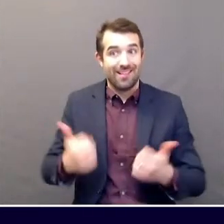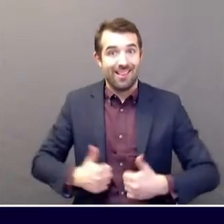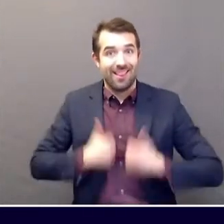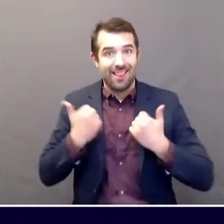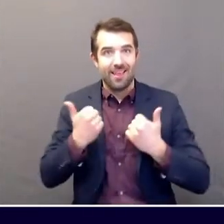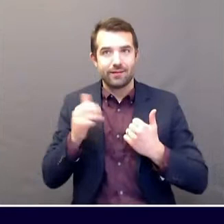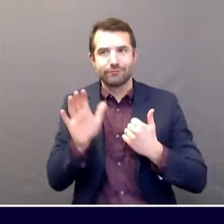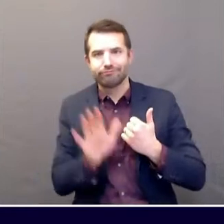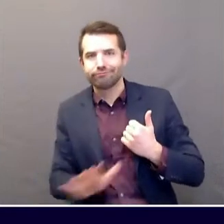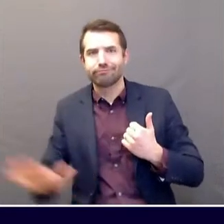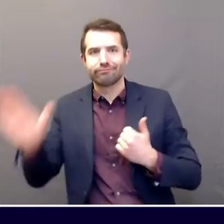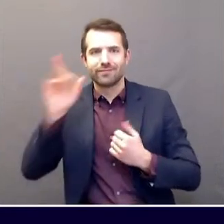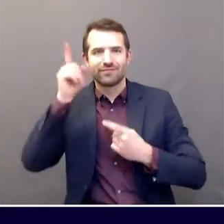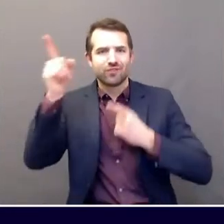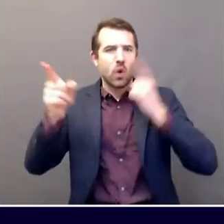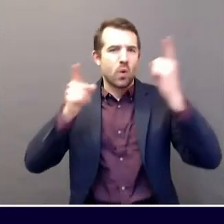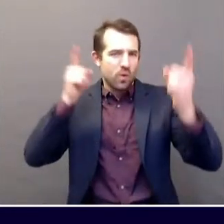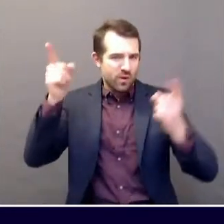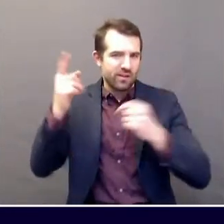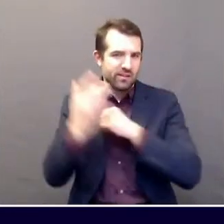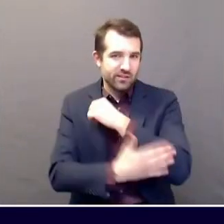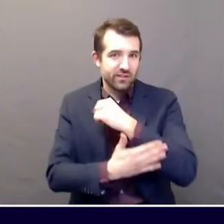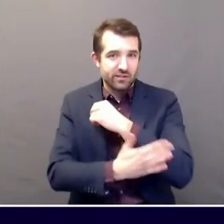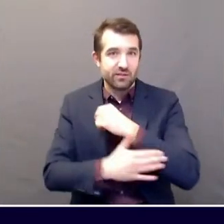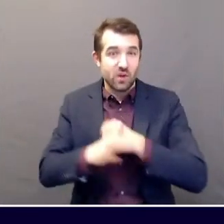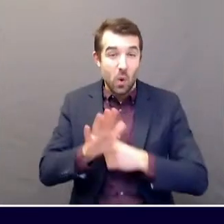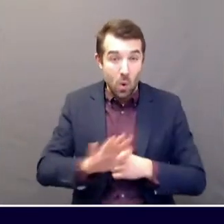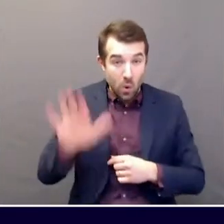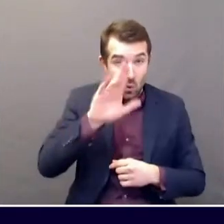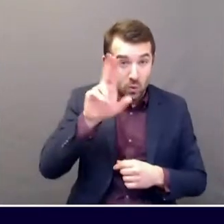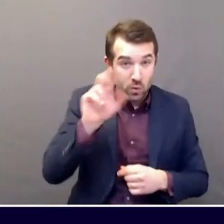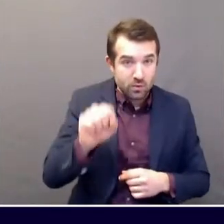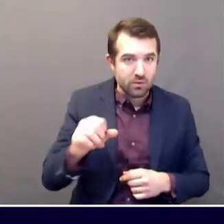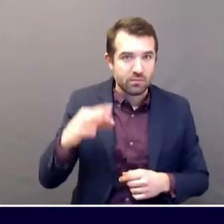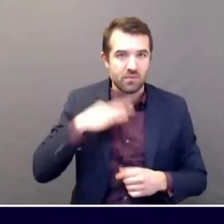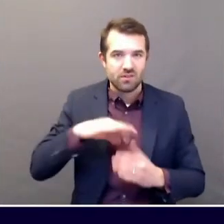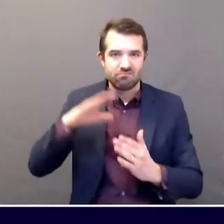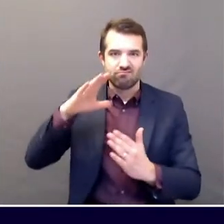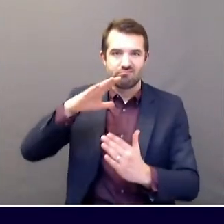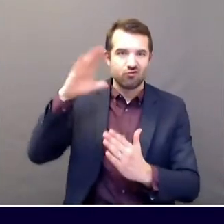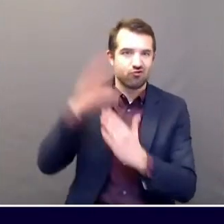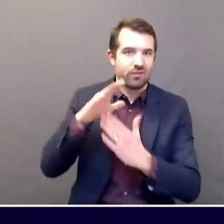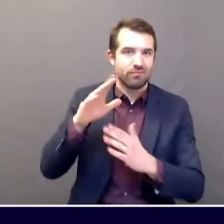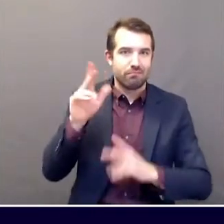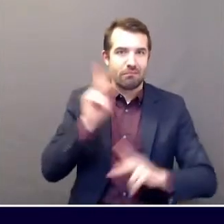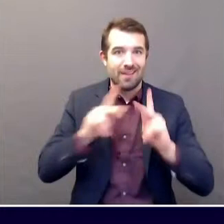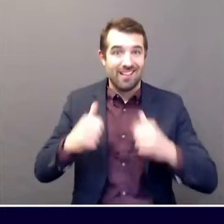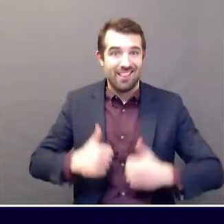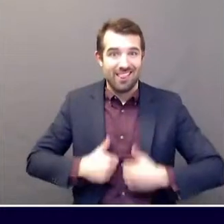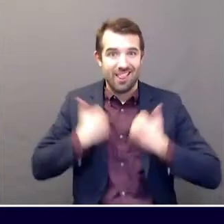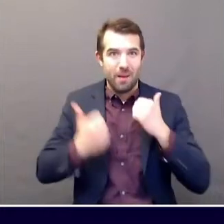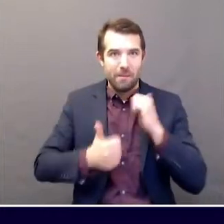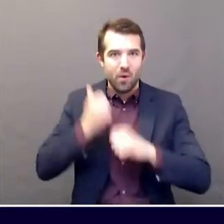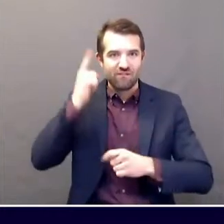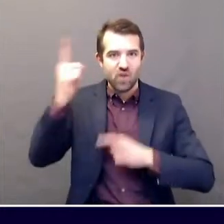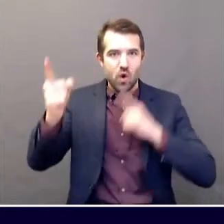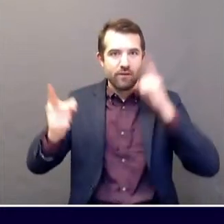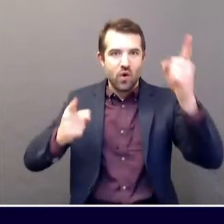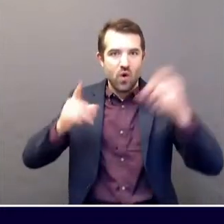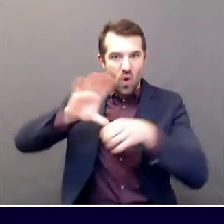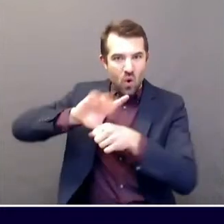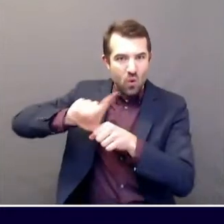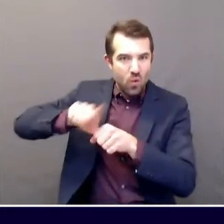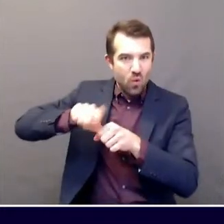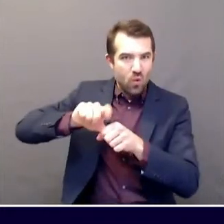of any state in the country. So gathering people together and finding the most efficient way to disperse these new